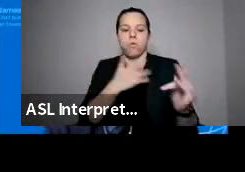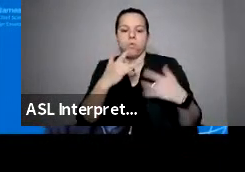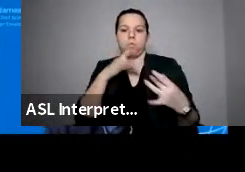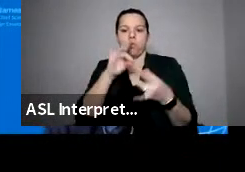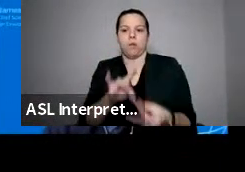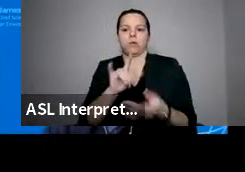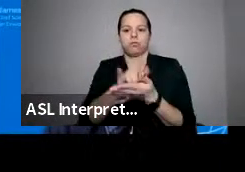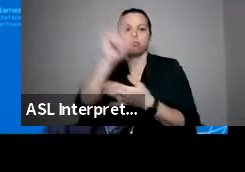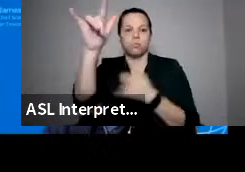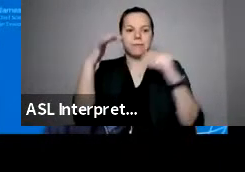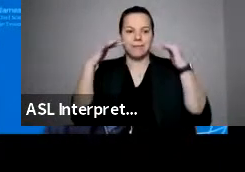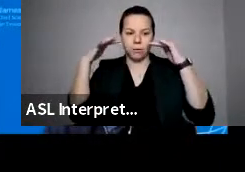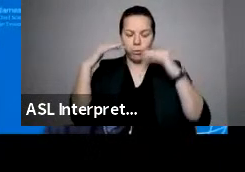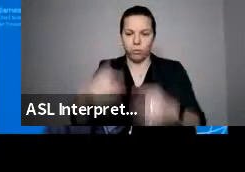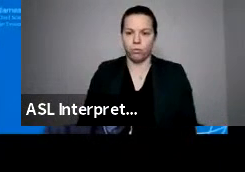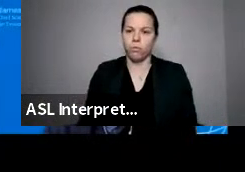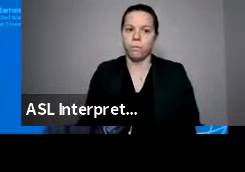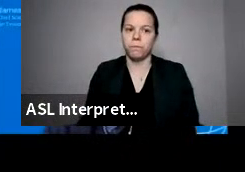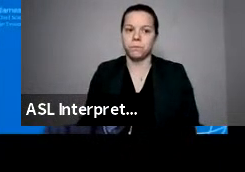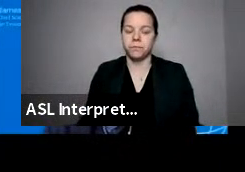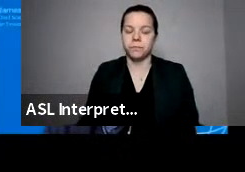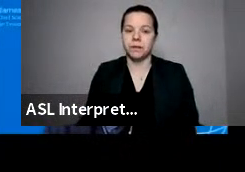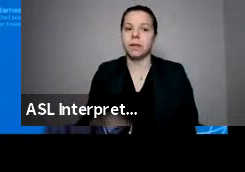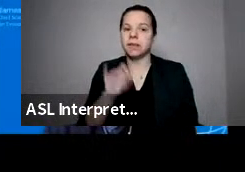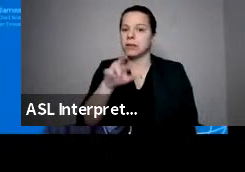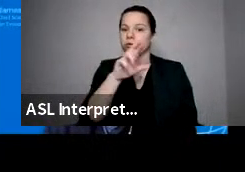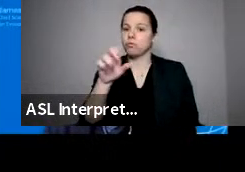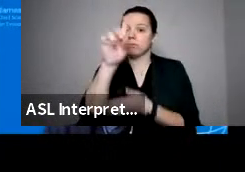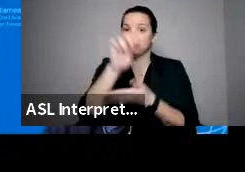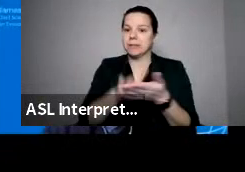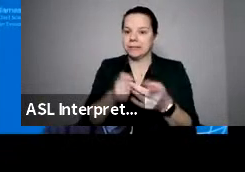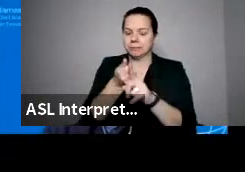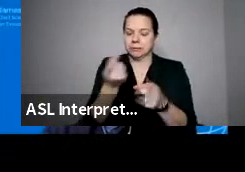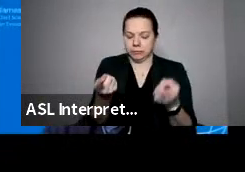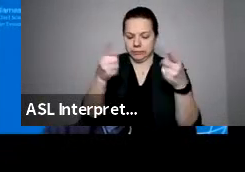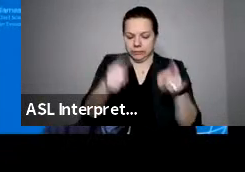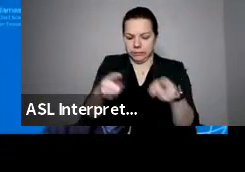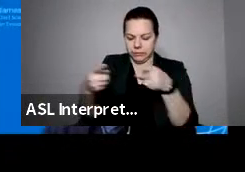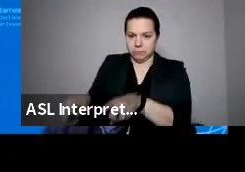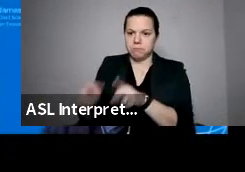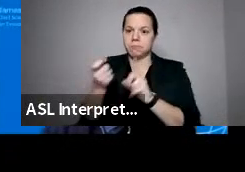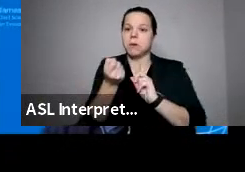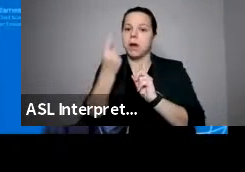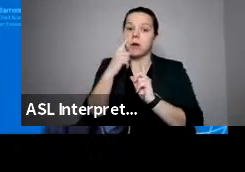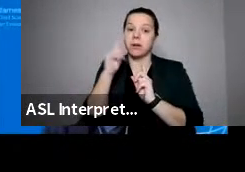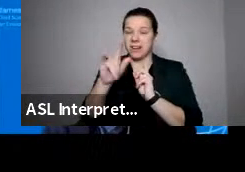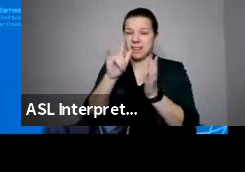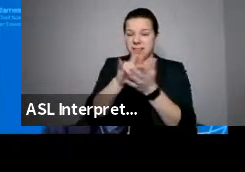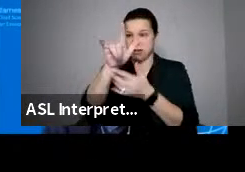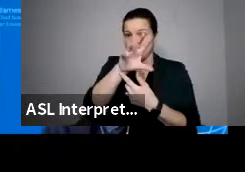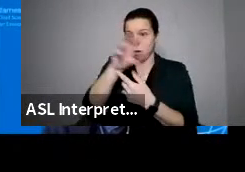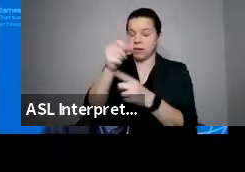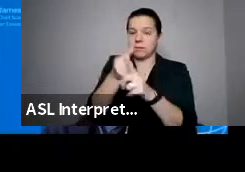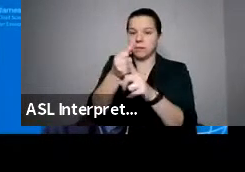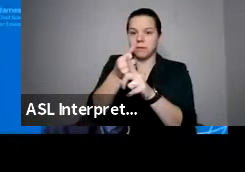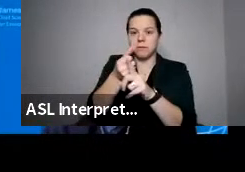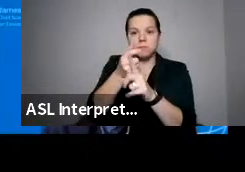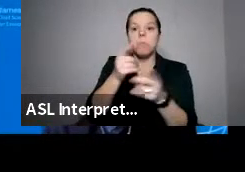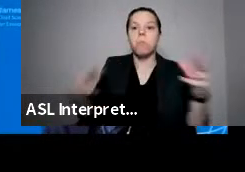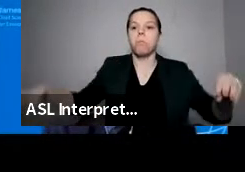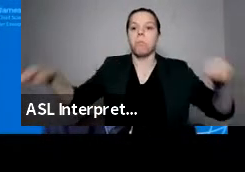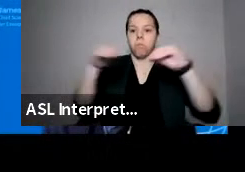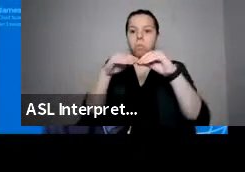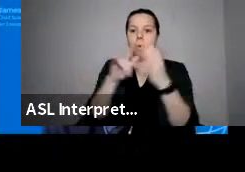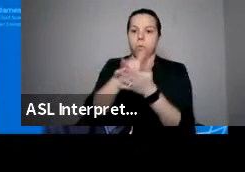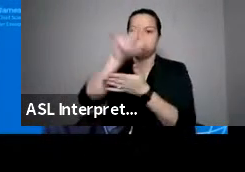And while these airspace redesigns have been taking place, operations by air carriers have also increased. So